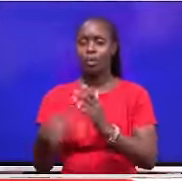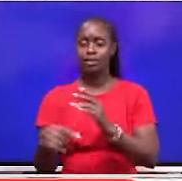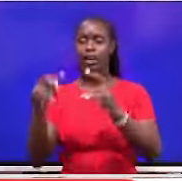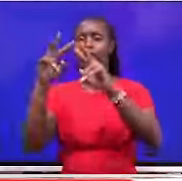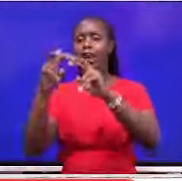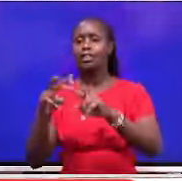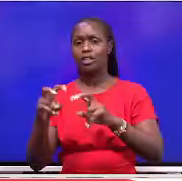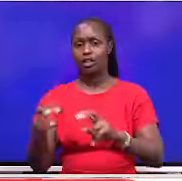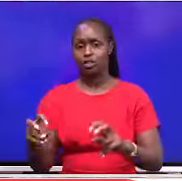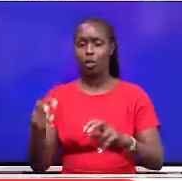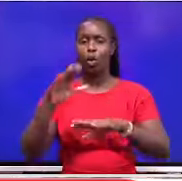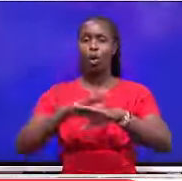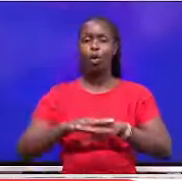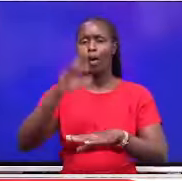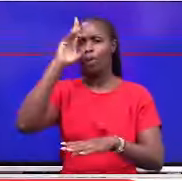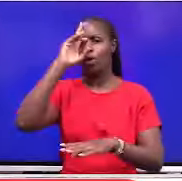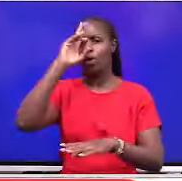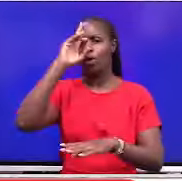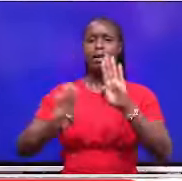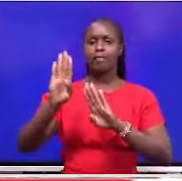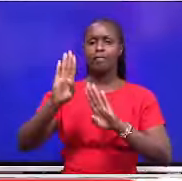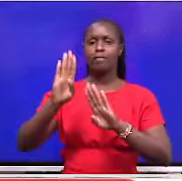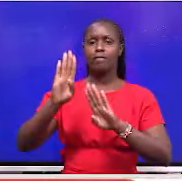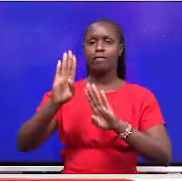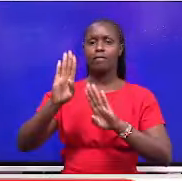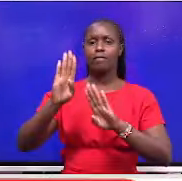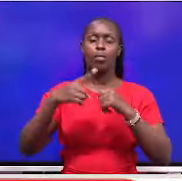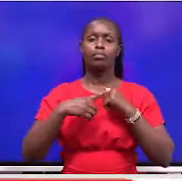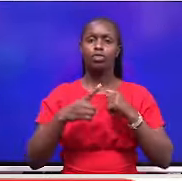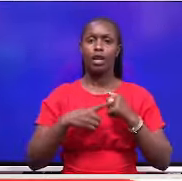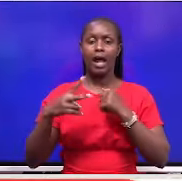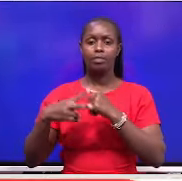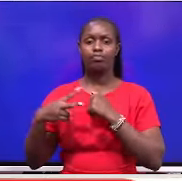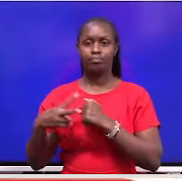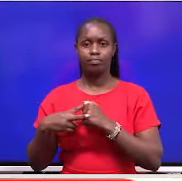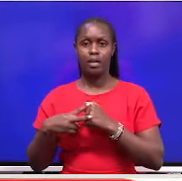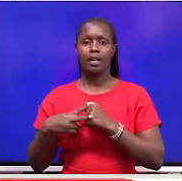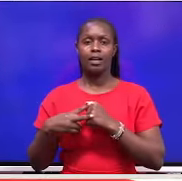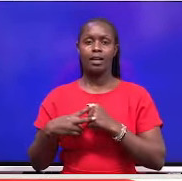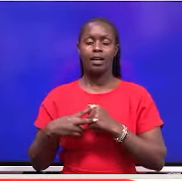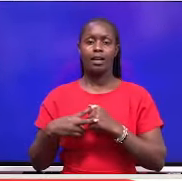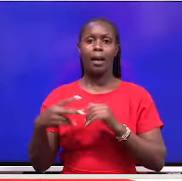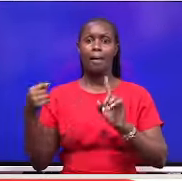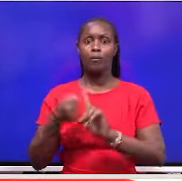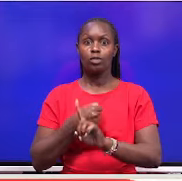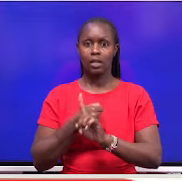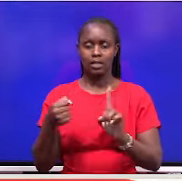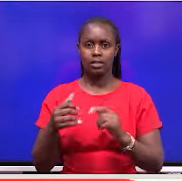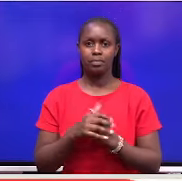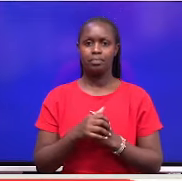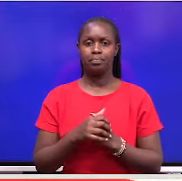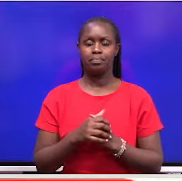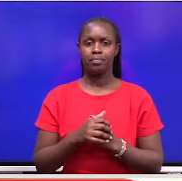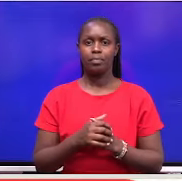police conduct during the June-July protests held nationwide. The unit is also mandated to receive and investigate